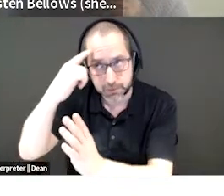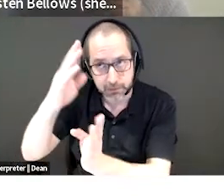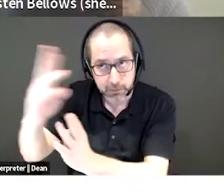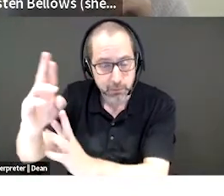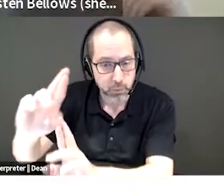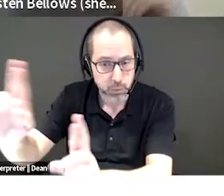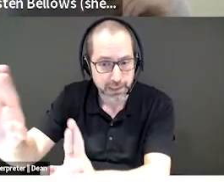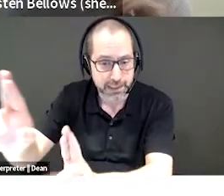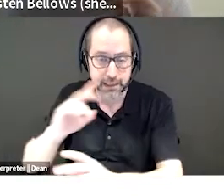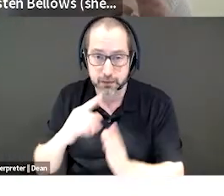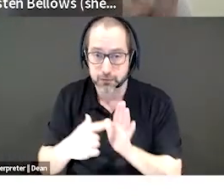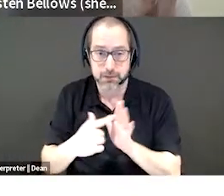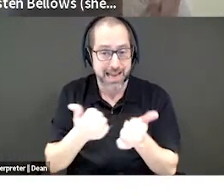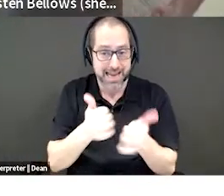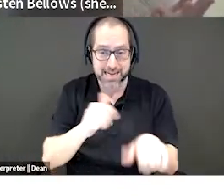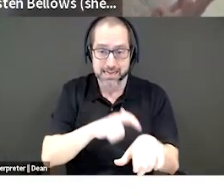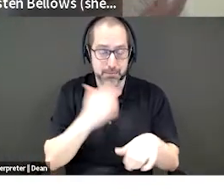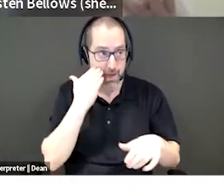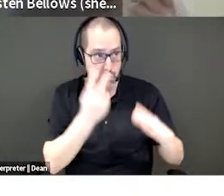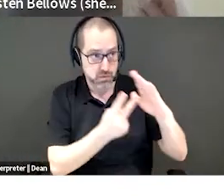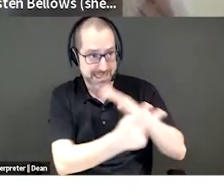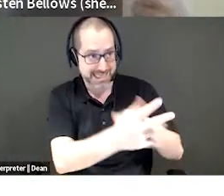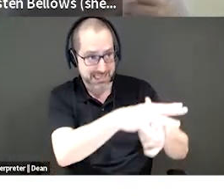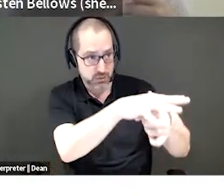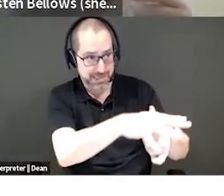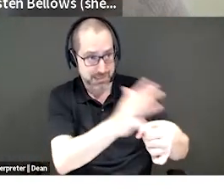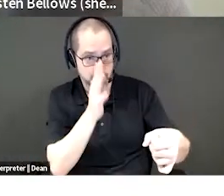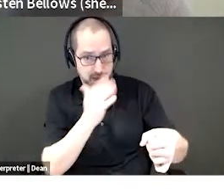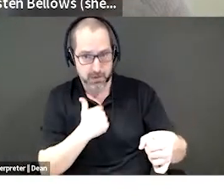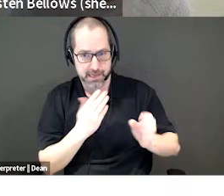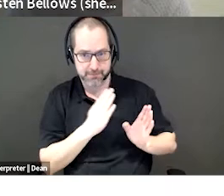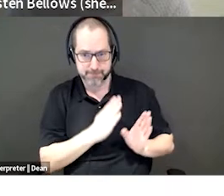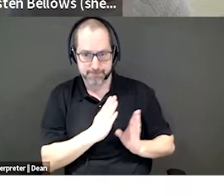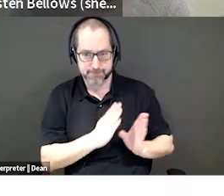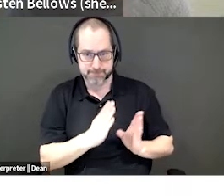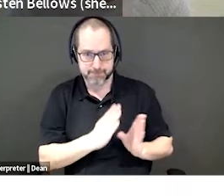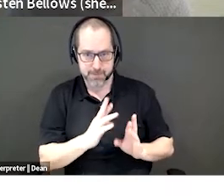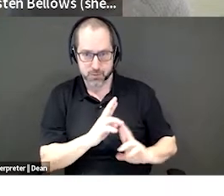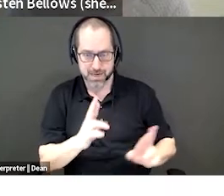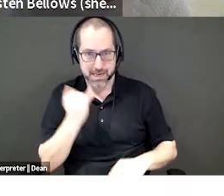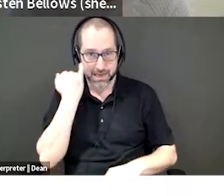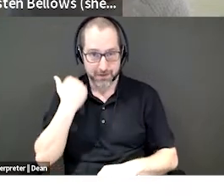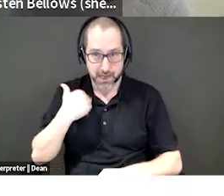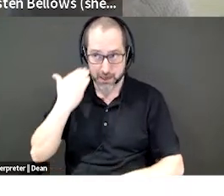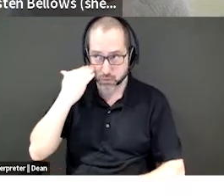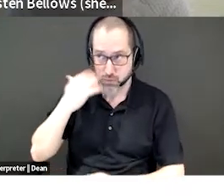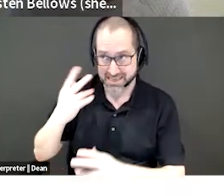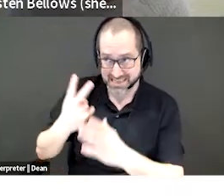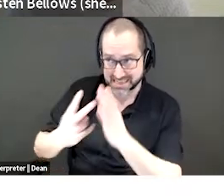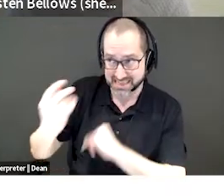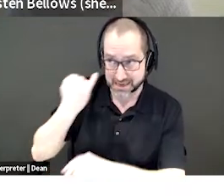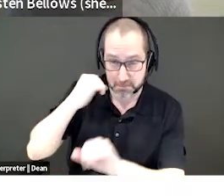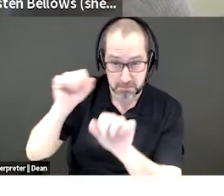that can be stressful. So if you find that you are sensitive to rejection, try creating a plan for how you will cope with that